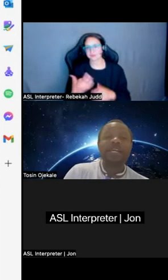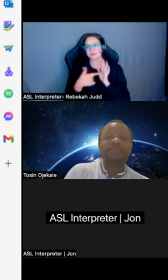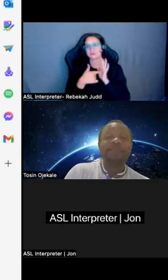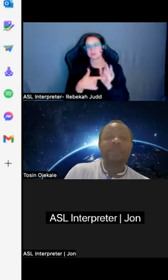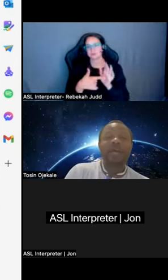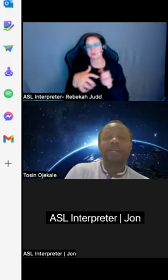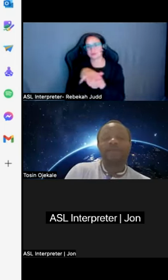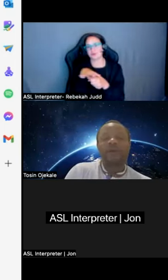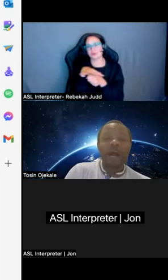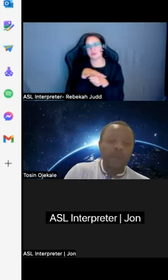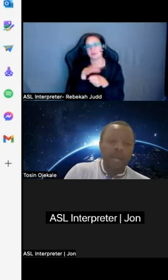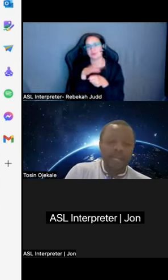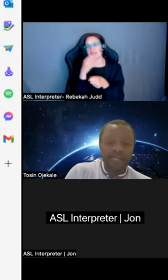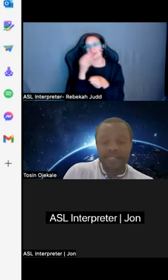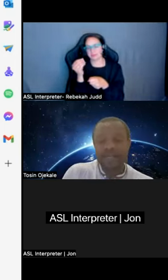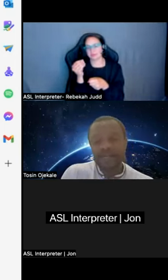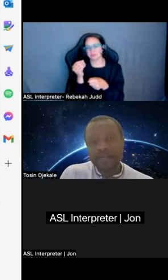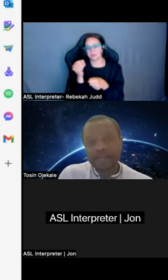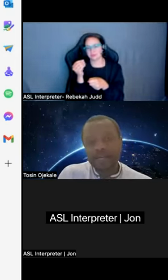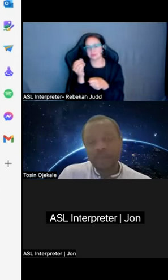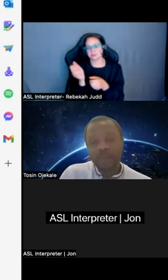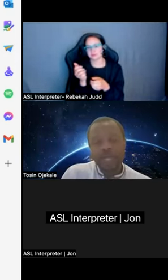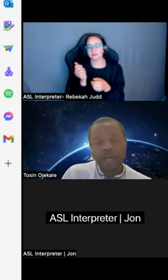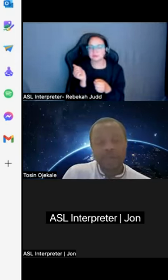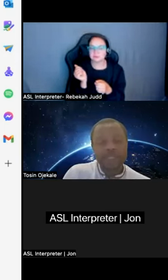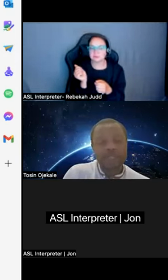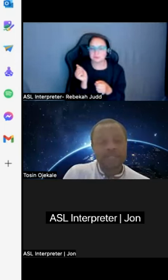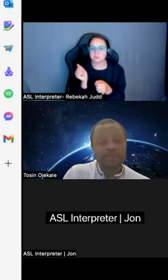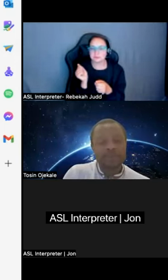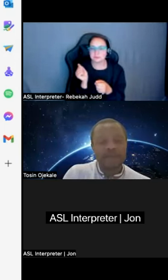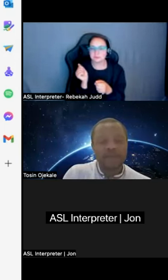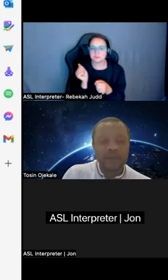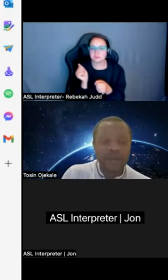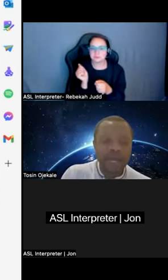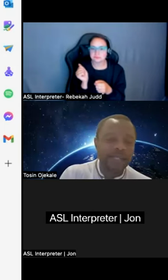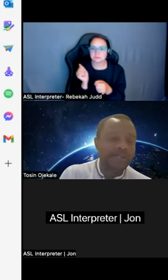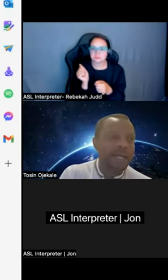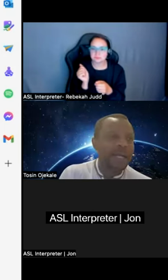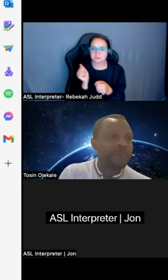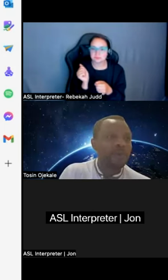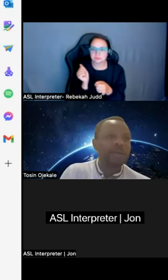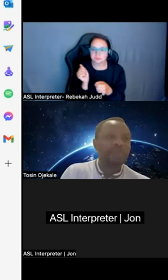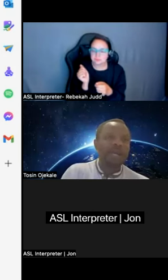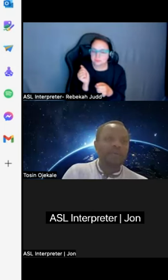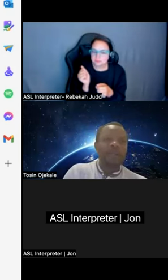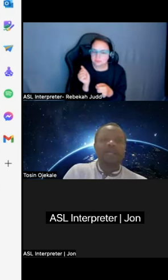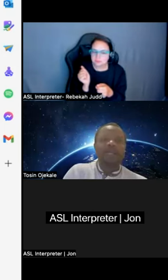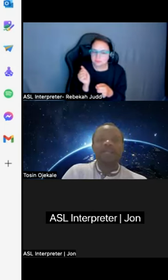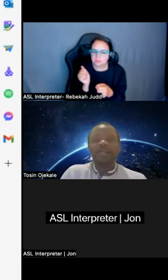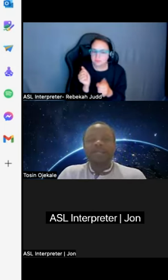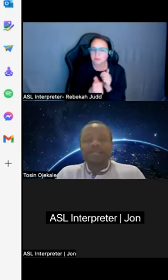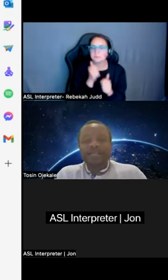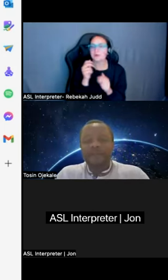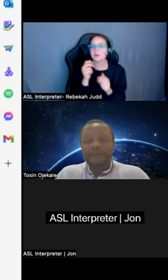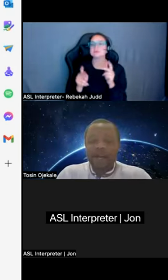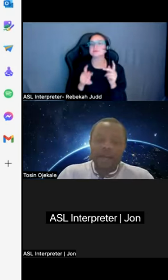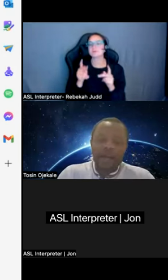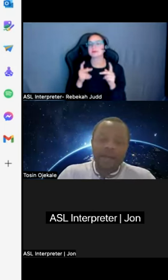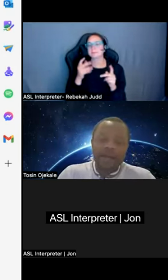to get people, it's for awareness. Let me put it that way. It's mostly for awareness so that people can be aware that